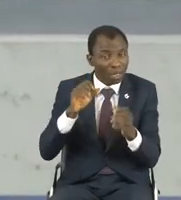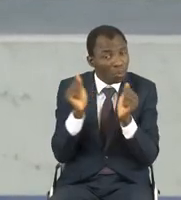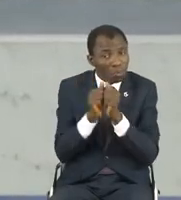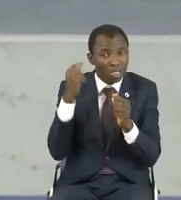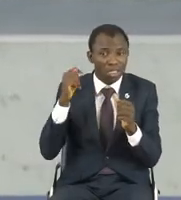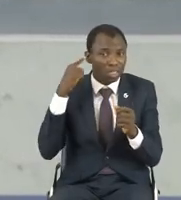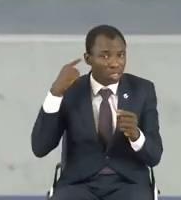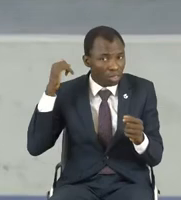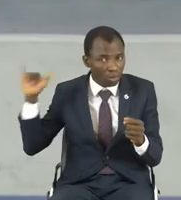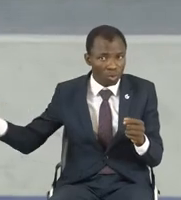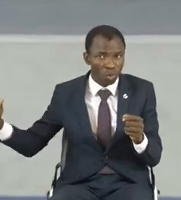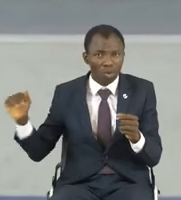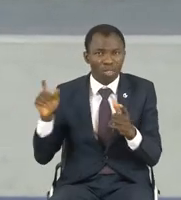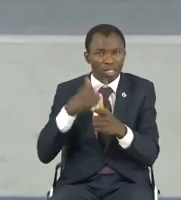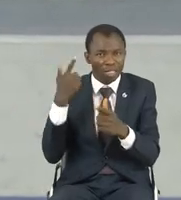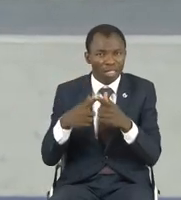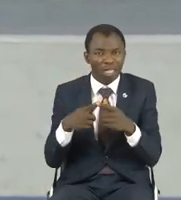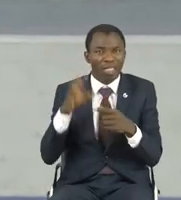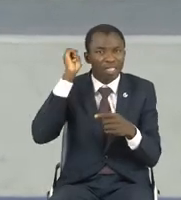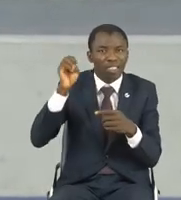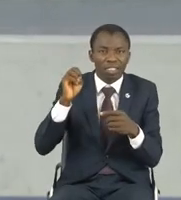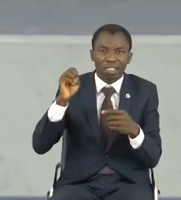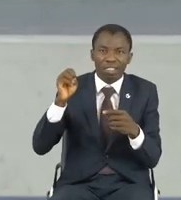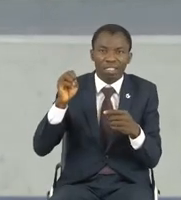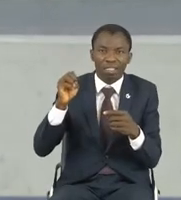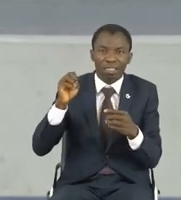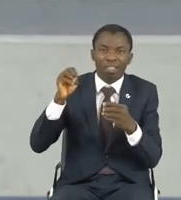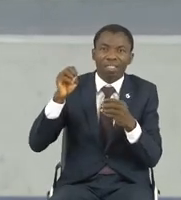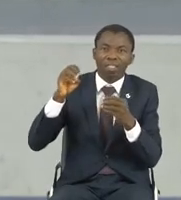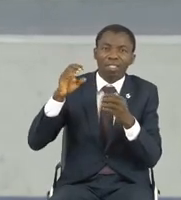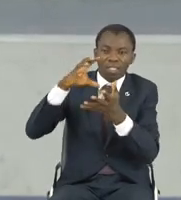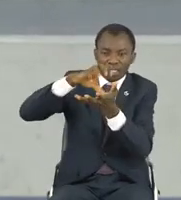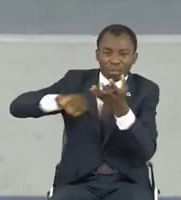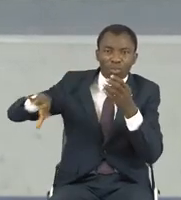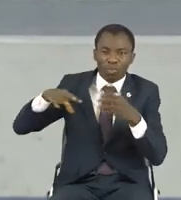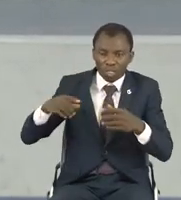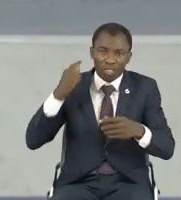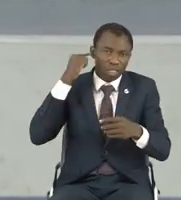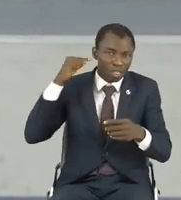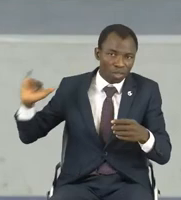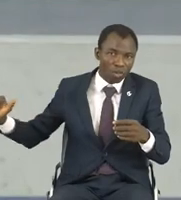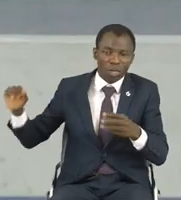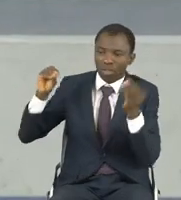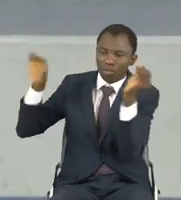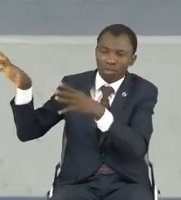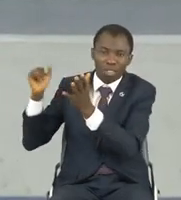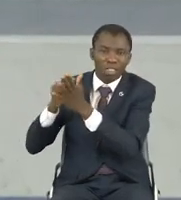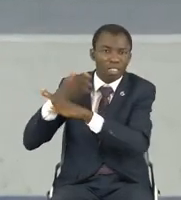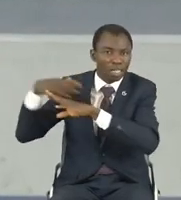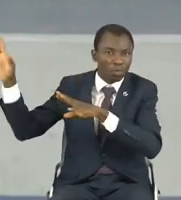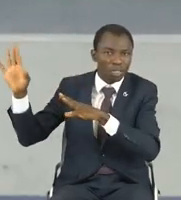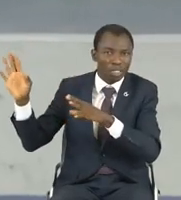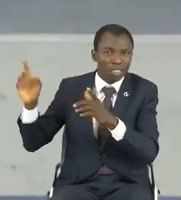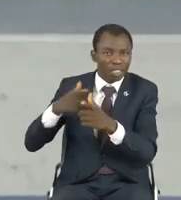So he unstrapped and threw the gold into the ocean. Then it was lighter and